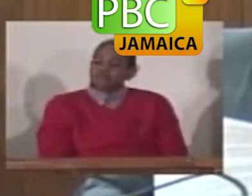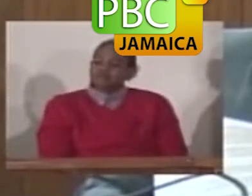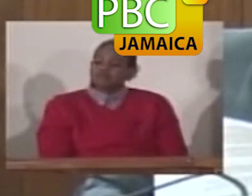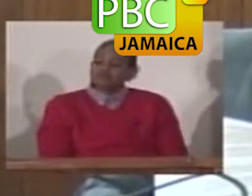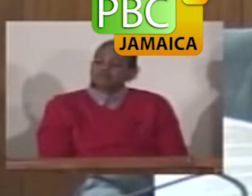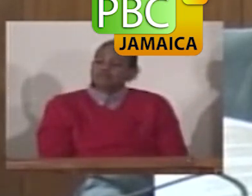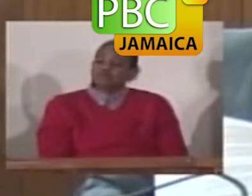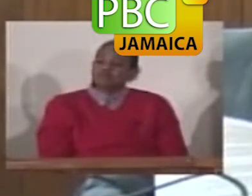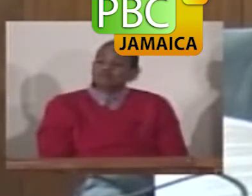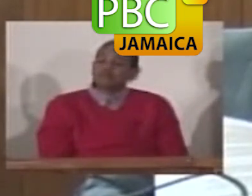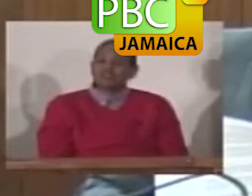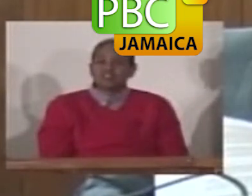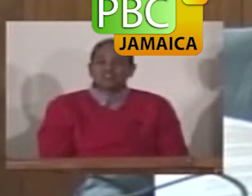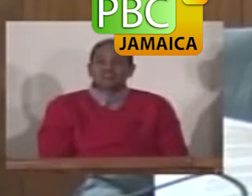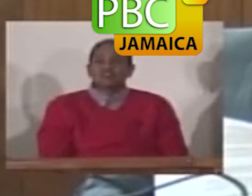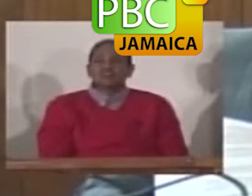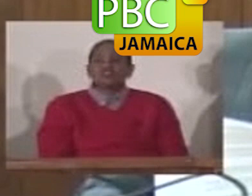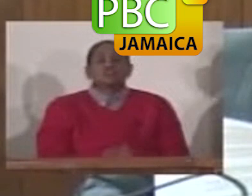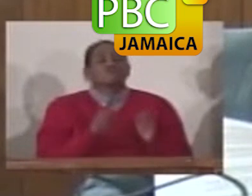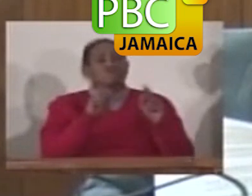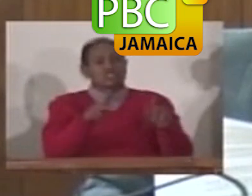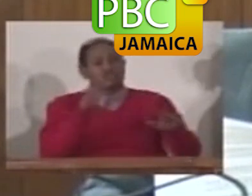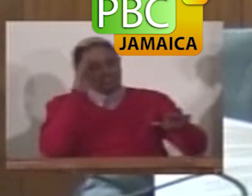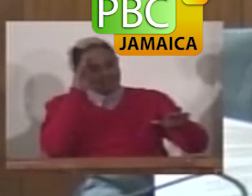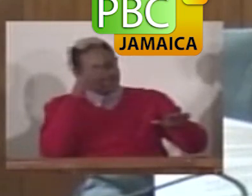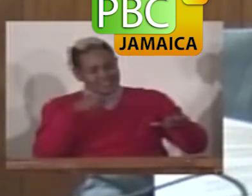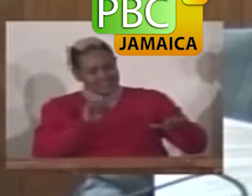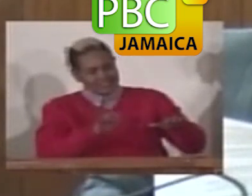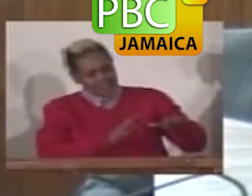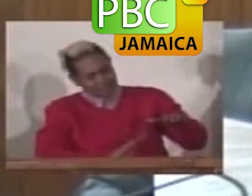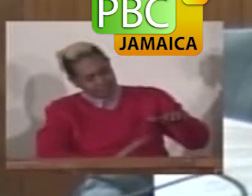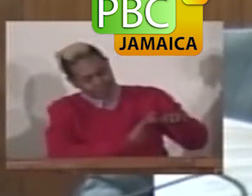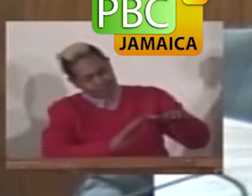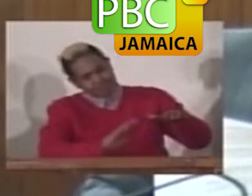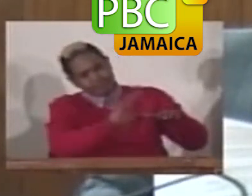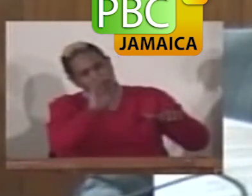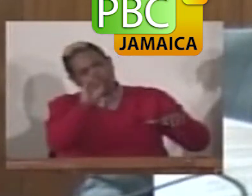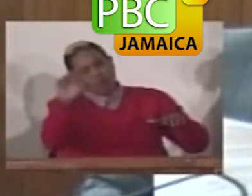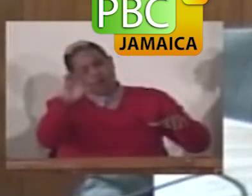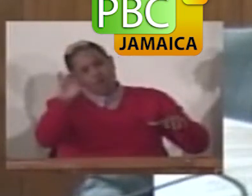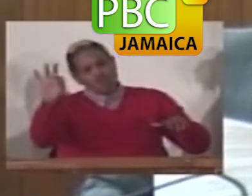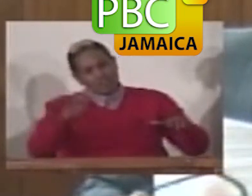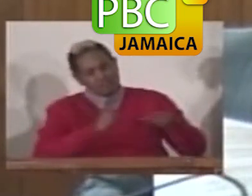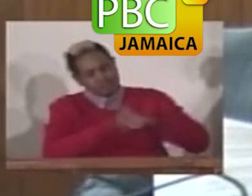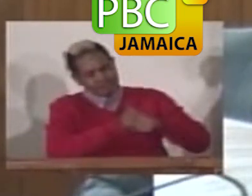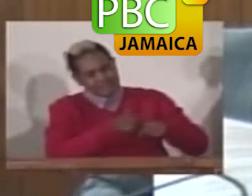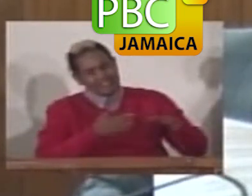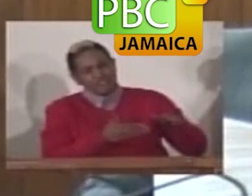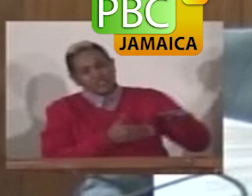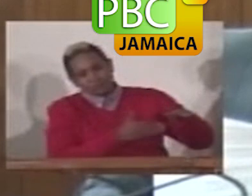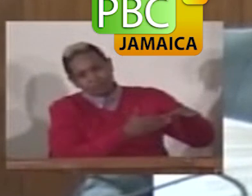The restoration of our coral reefs, putting in place early warning systems such as